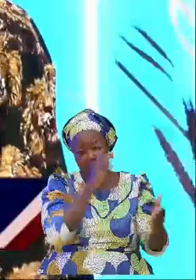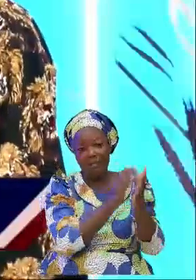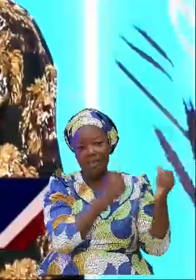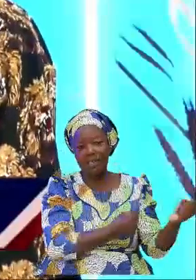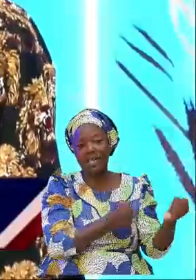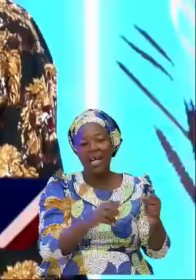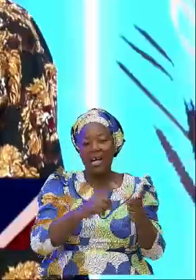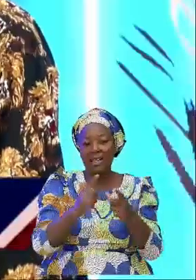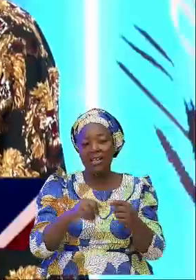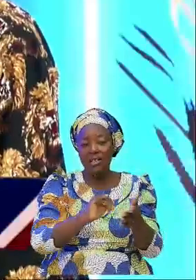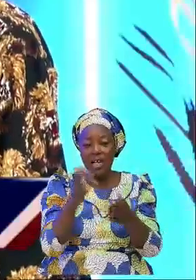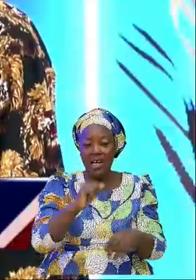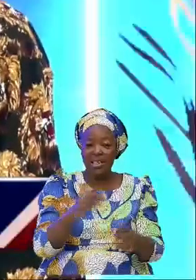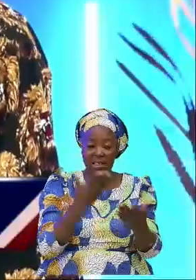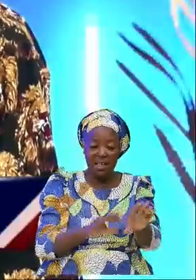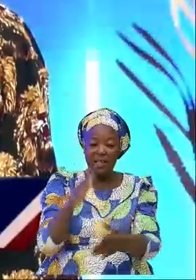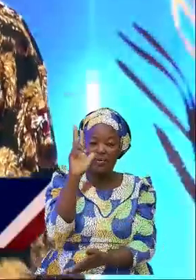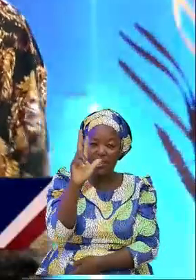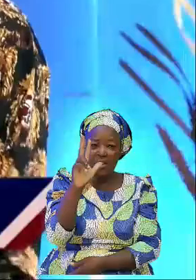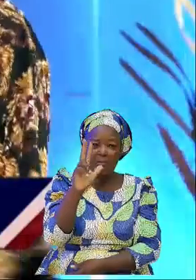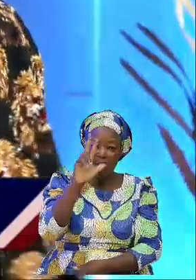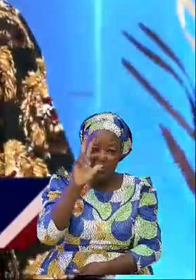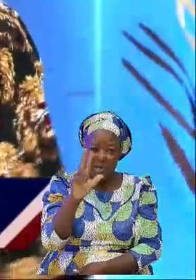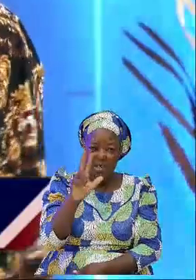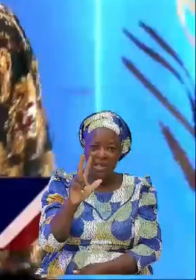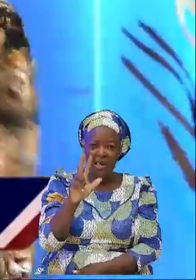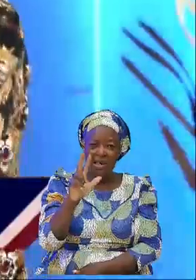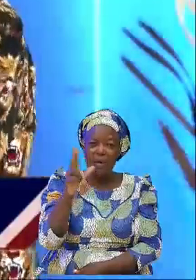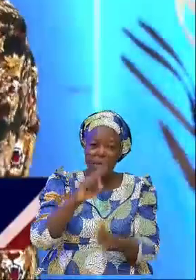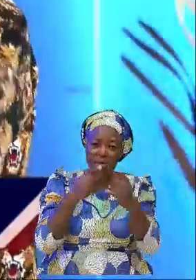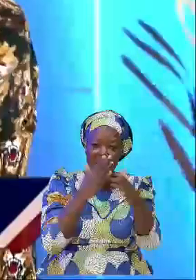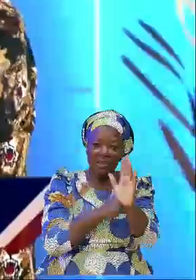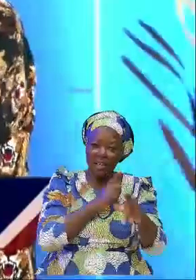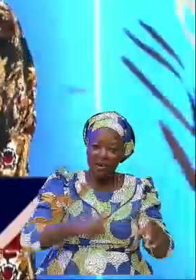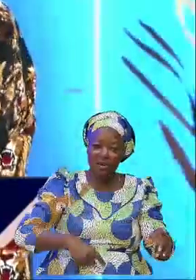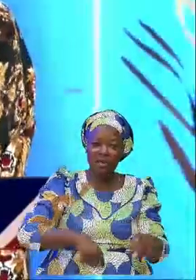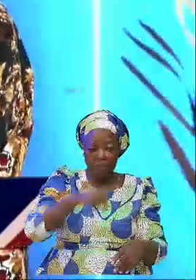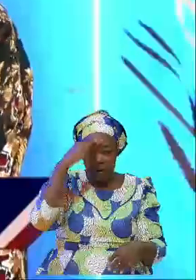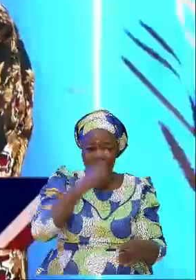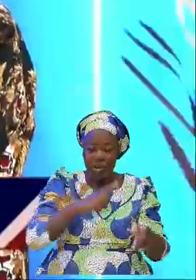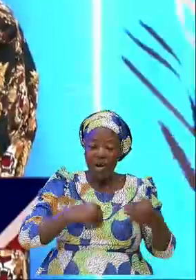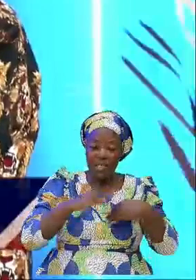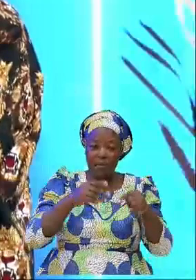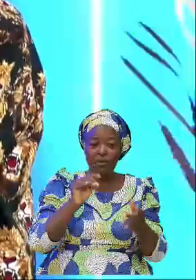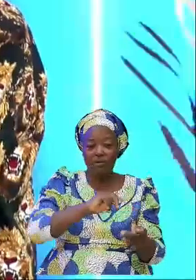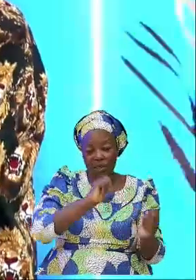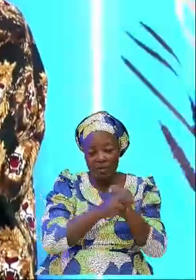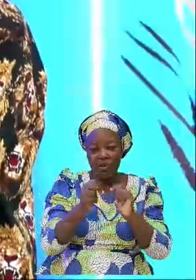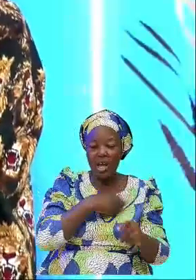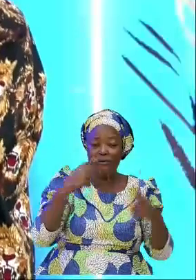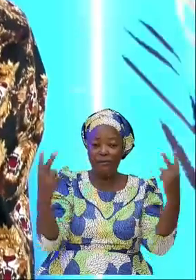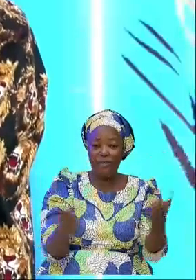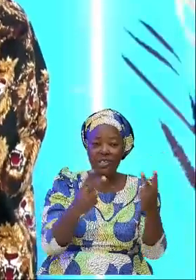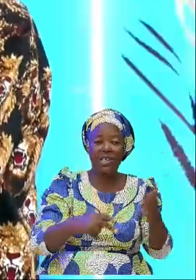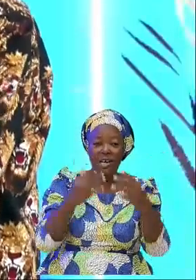of every believer. And they are deadly. The deadly three. But thank the Lord.